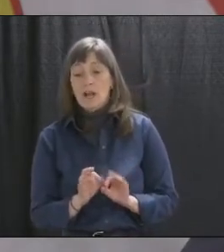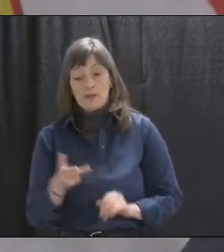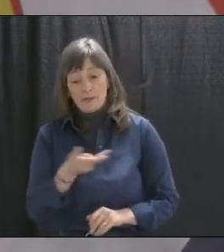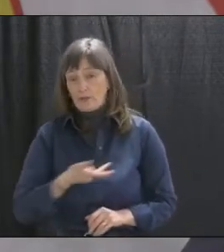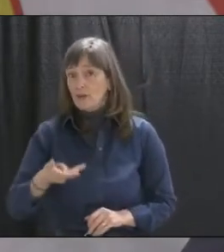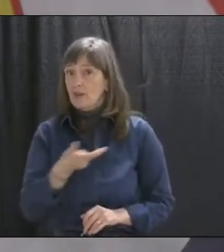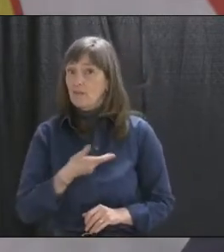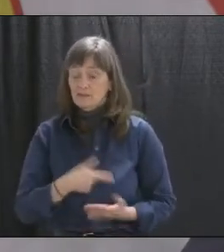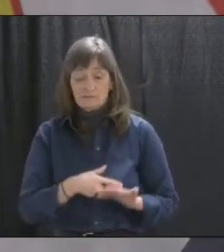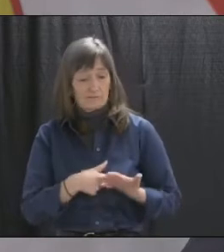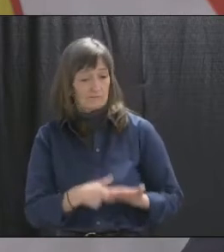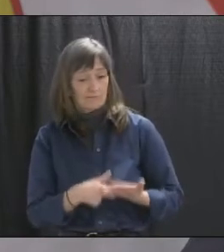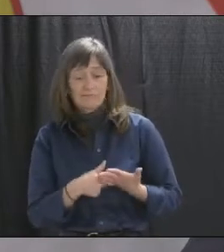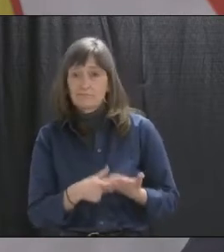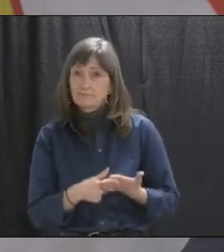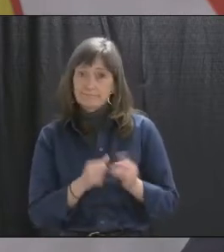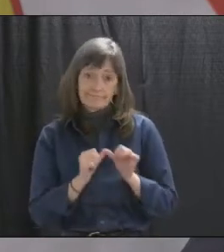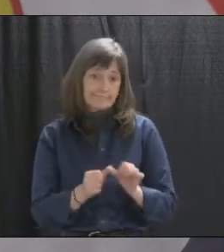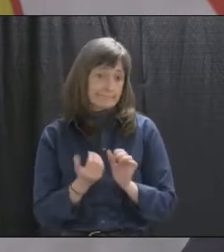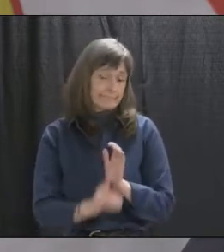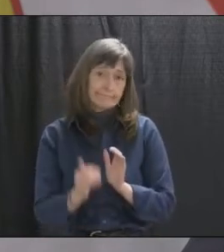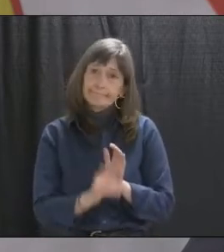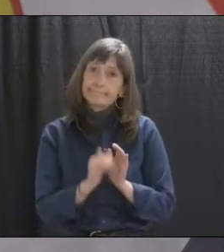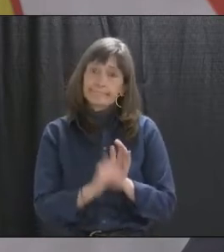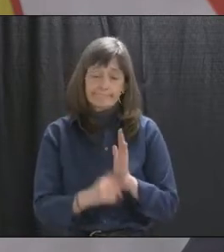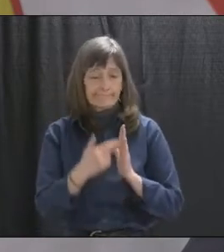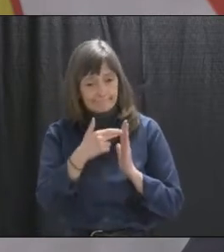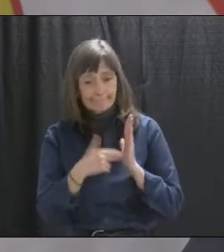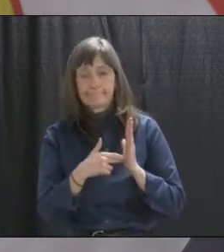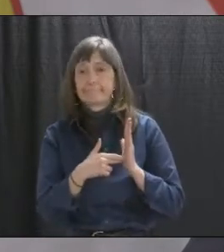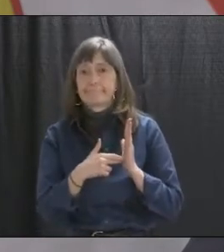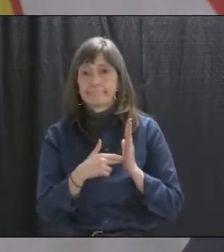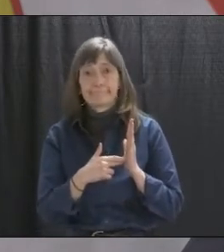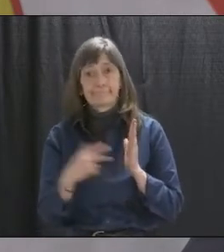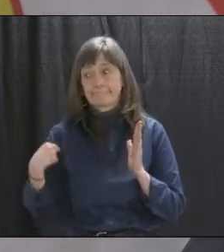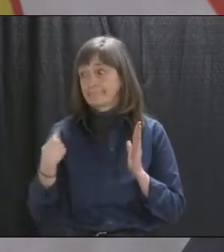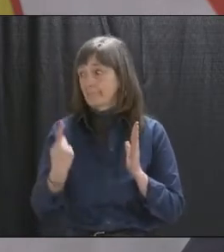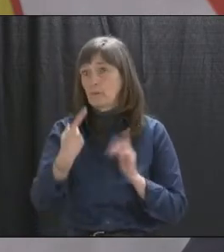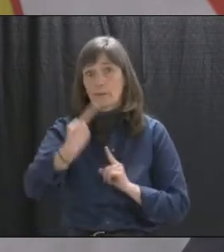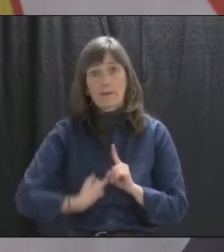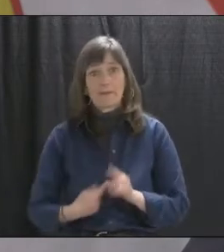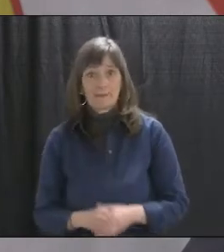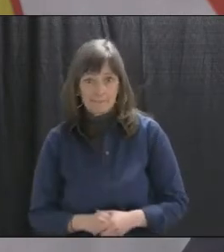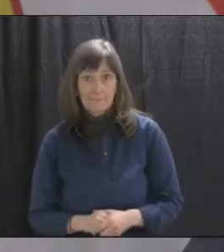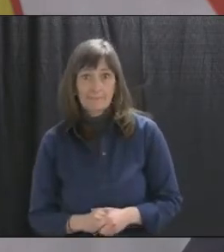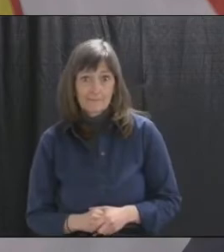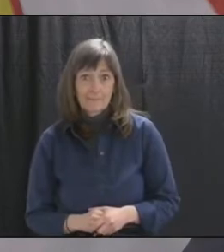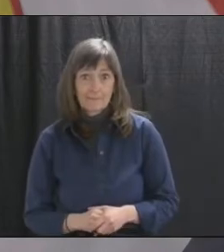officer talked about this extensively for this whole month.